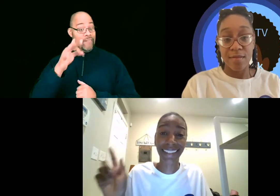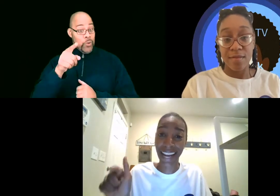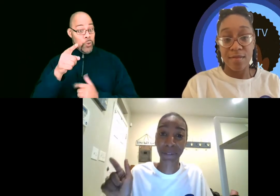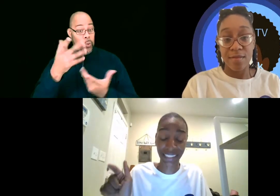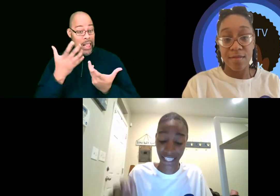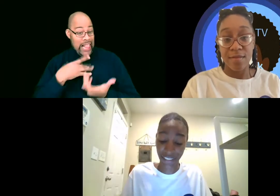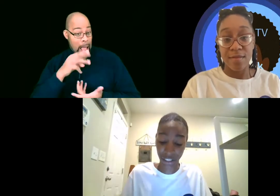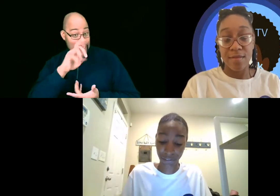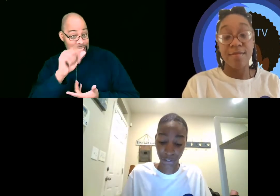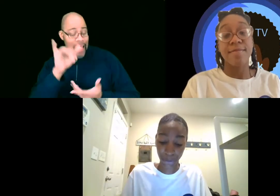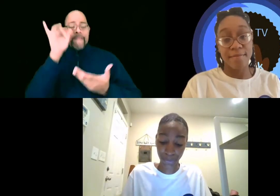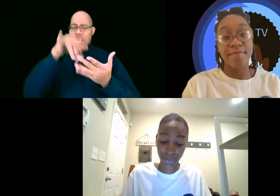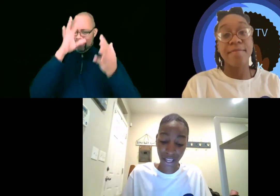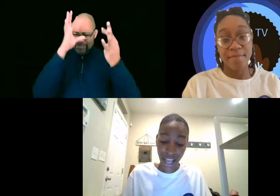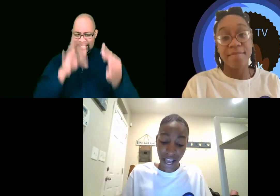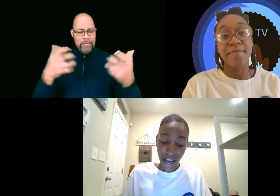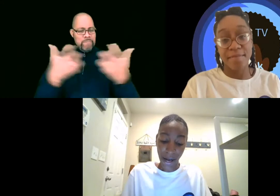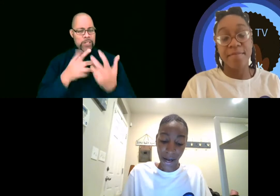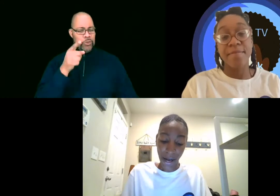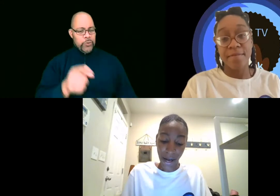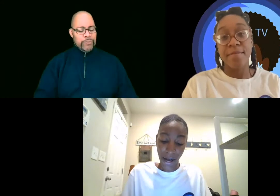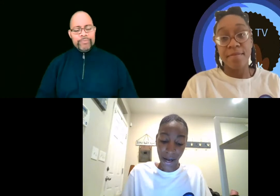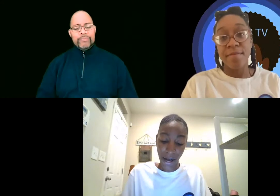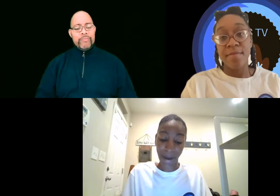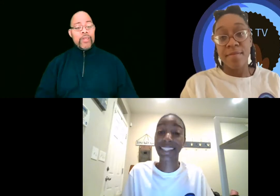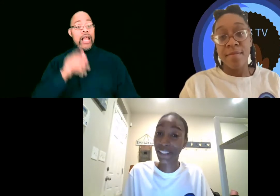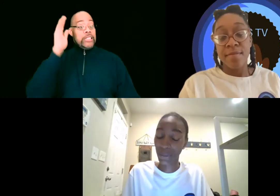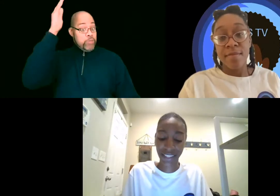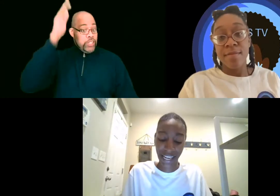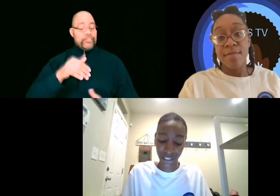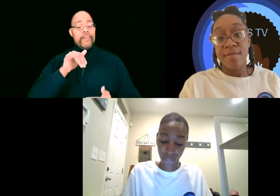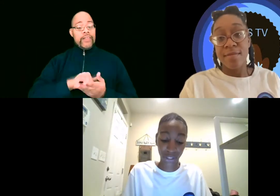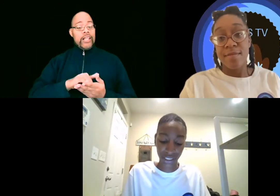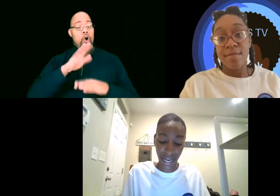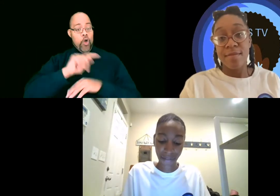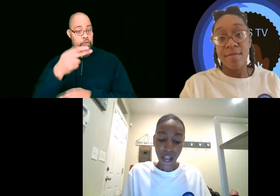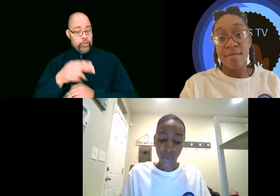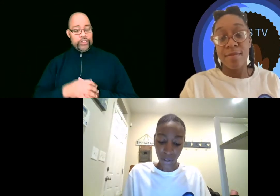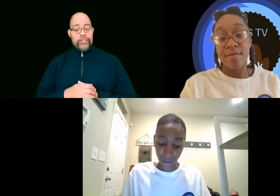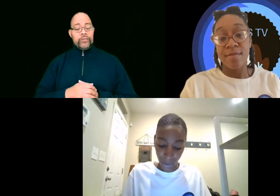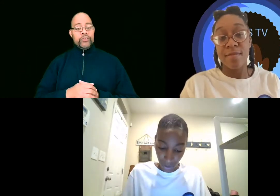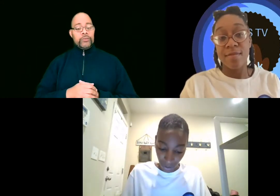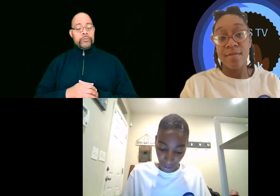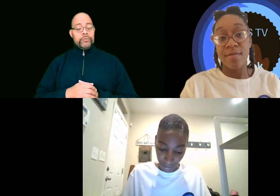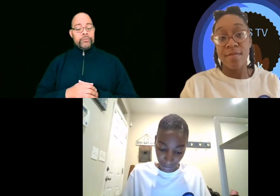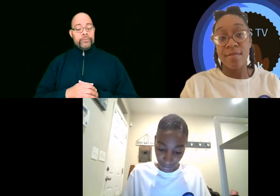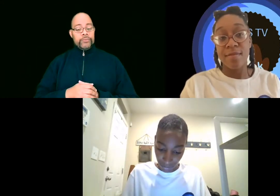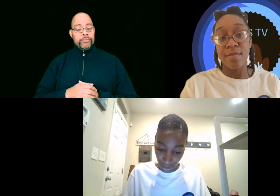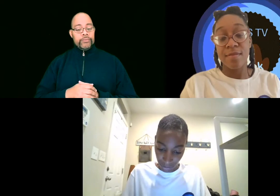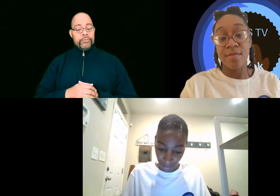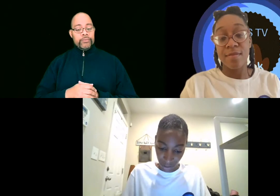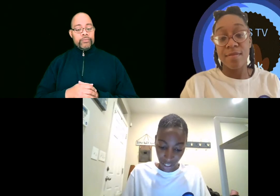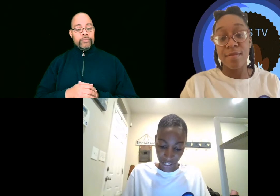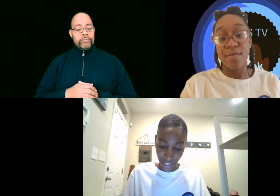media, that one is definitely for you. Our keynote that is on Thursday will,